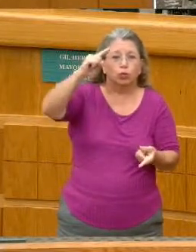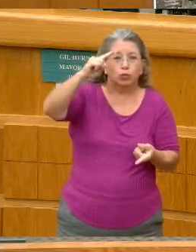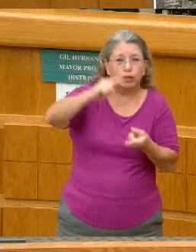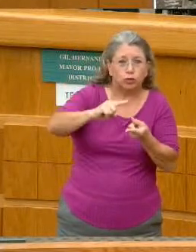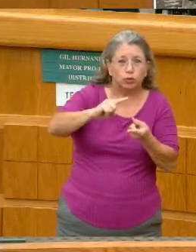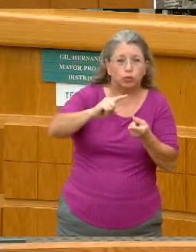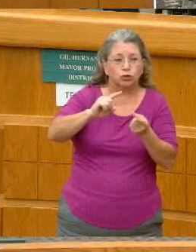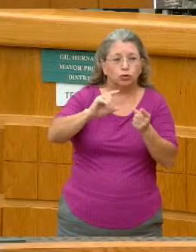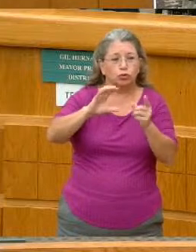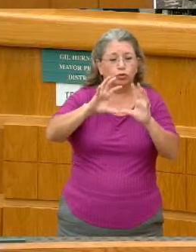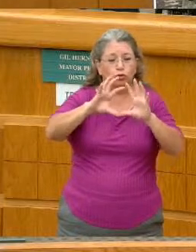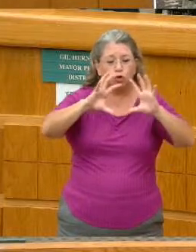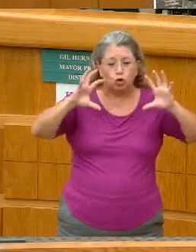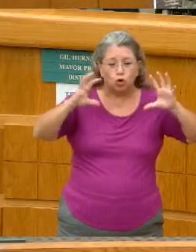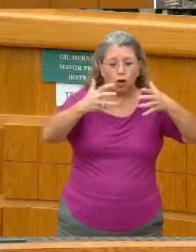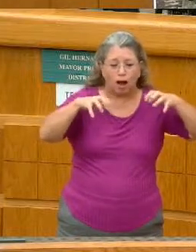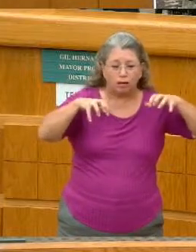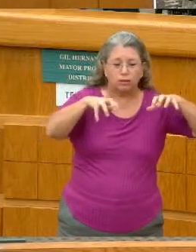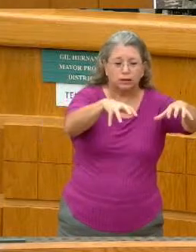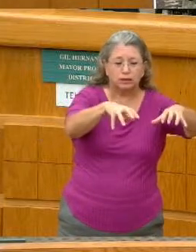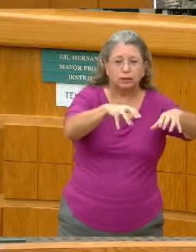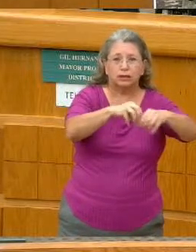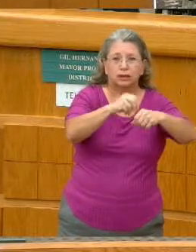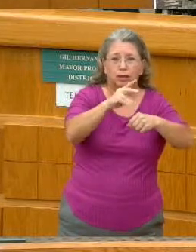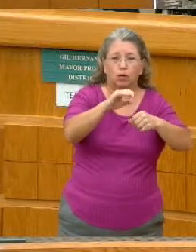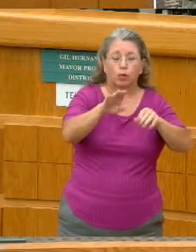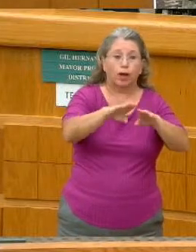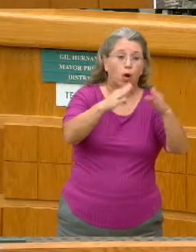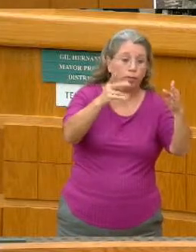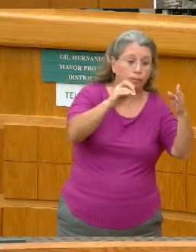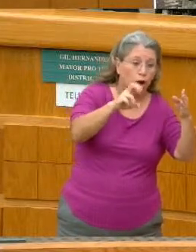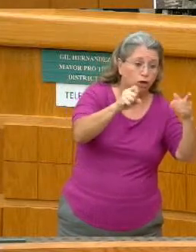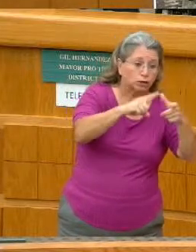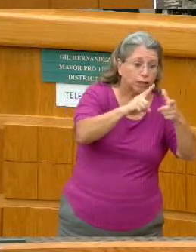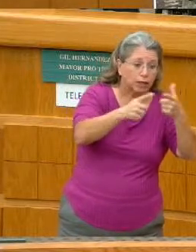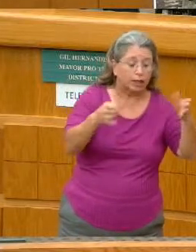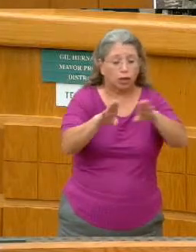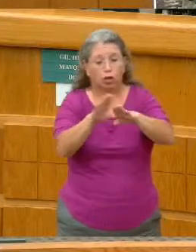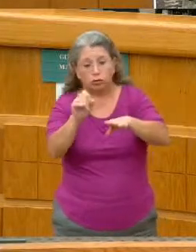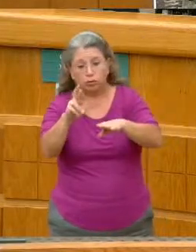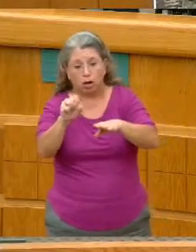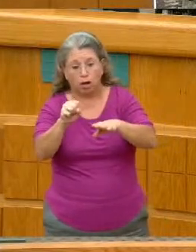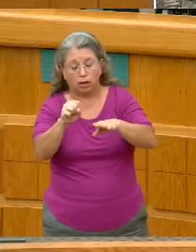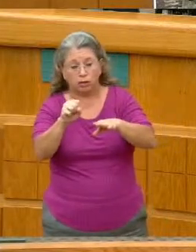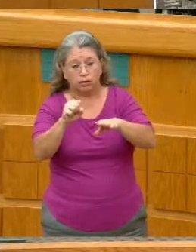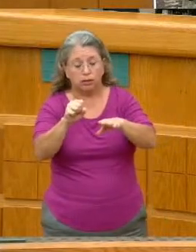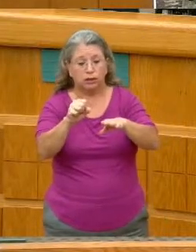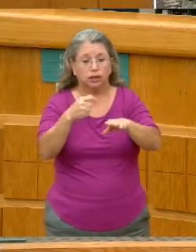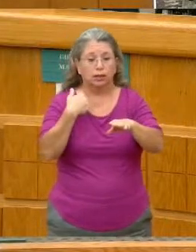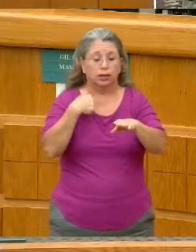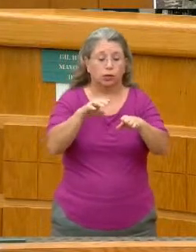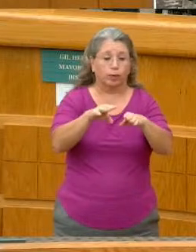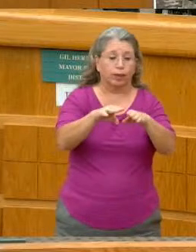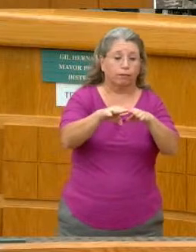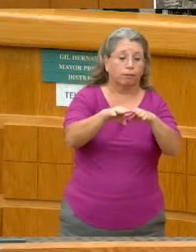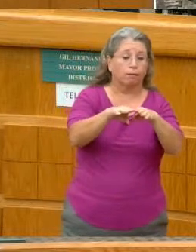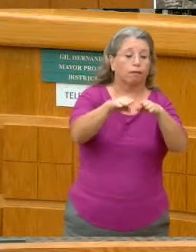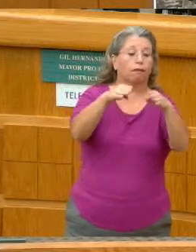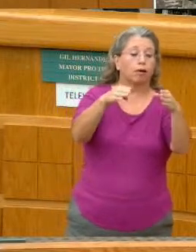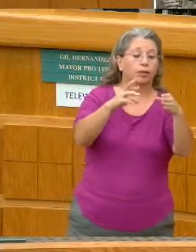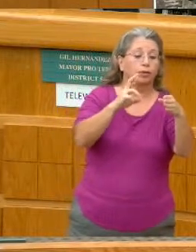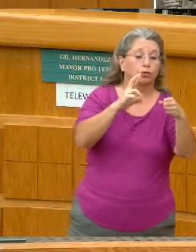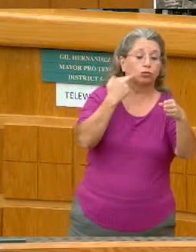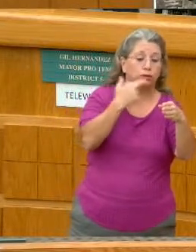opening bars and closing bars back again, limiting restaurants and then limiting them again, and affecting everything